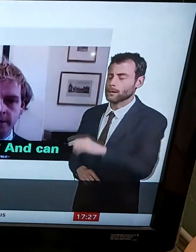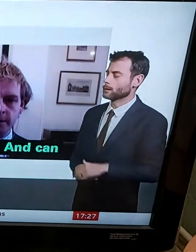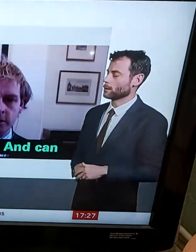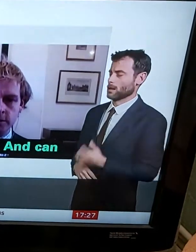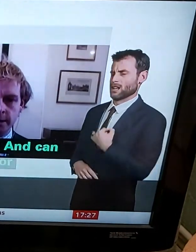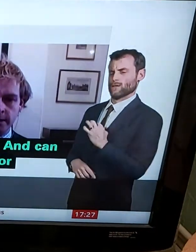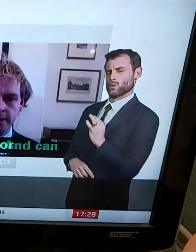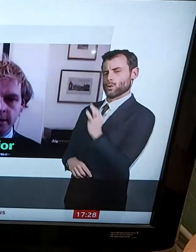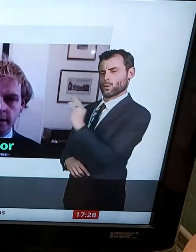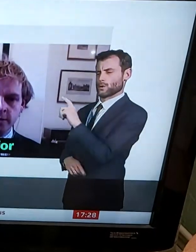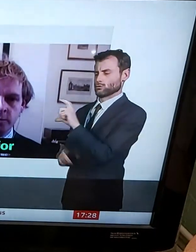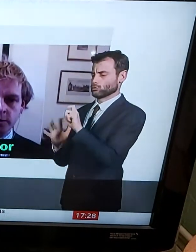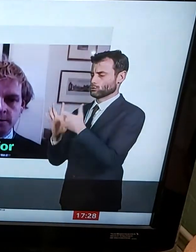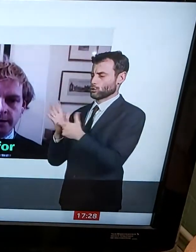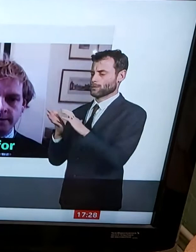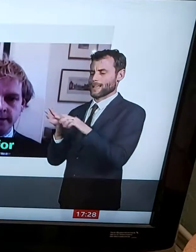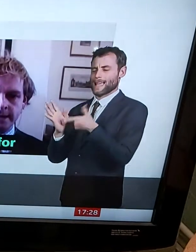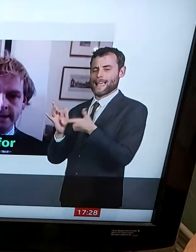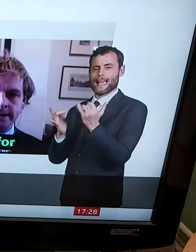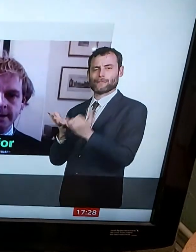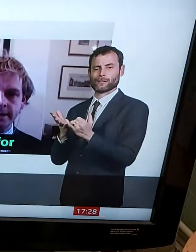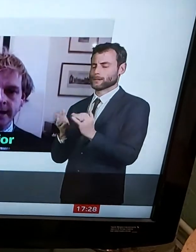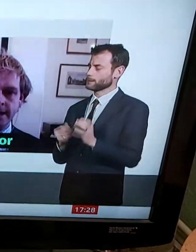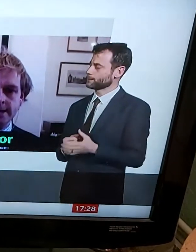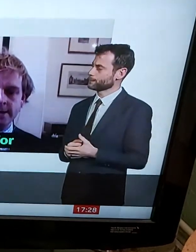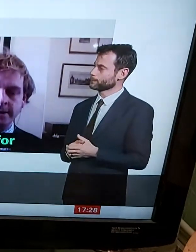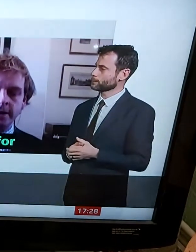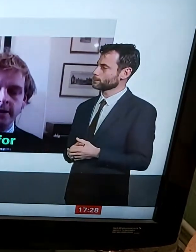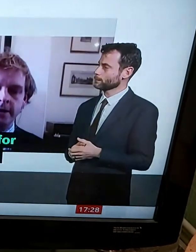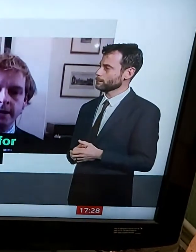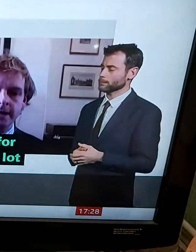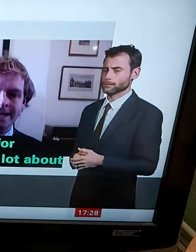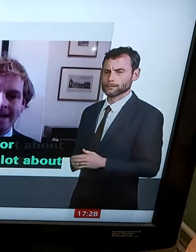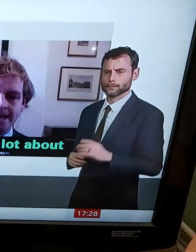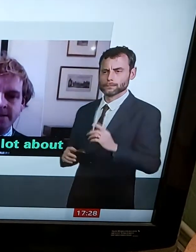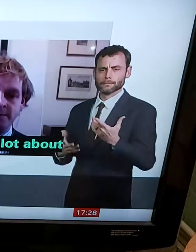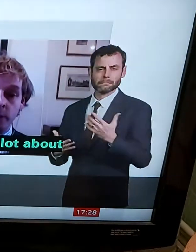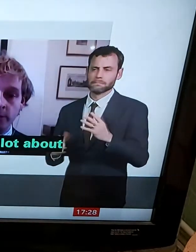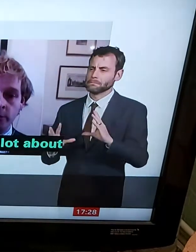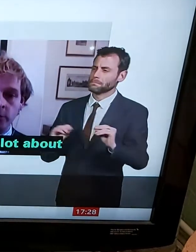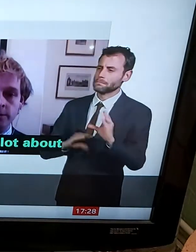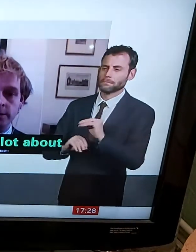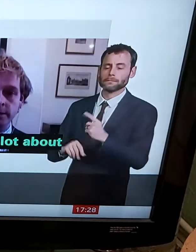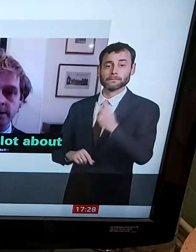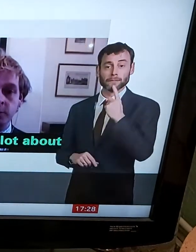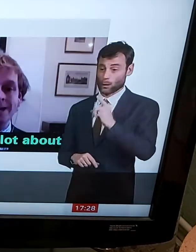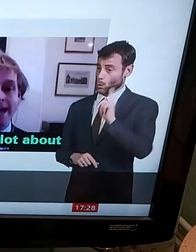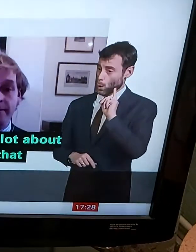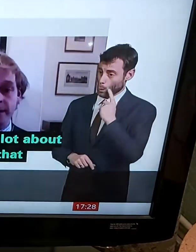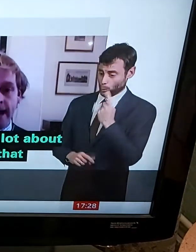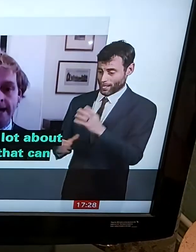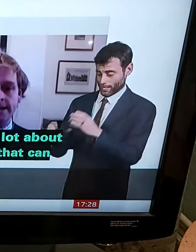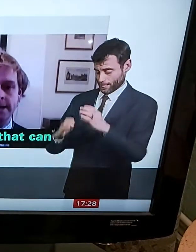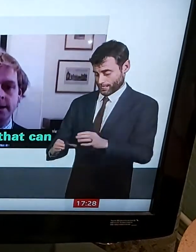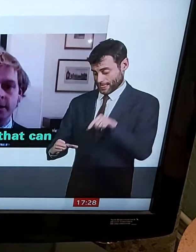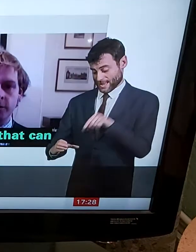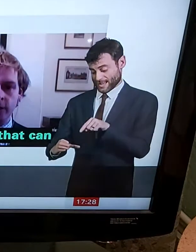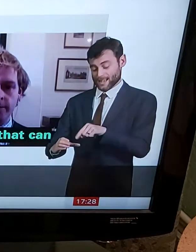We've heard a lot about the prospect of getting kits that can test for whether or not someone has ever